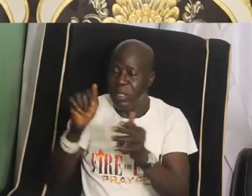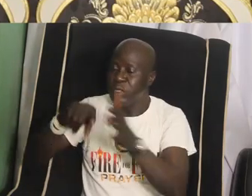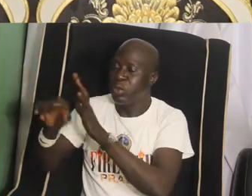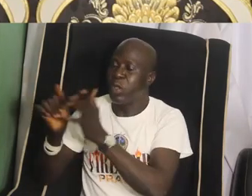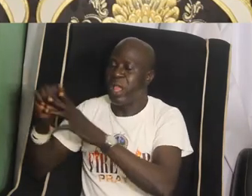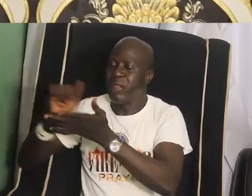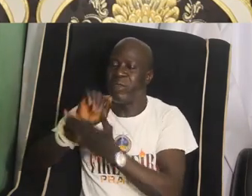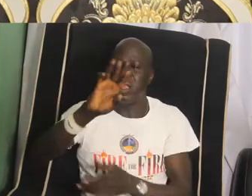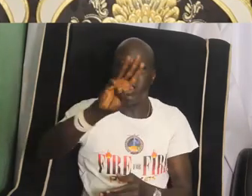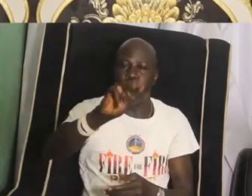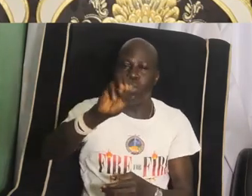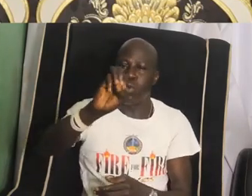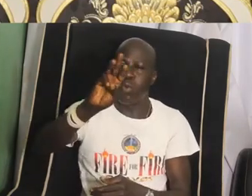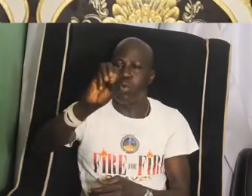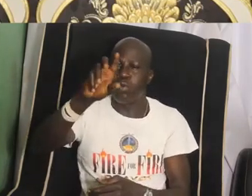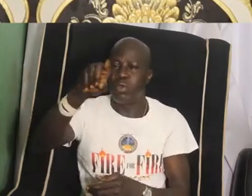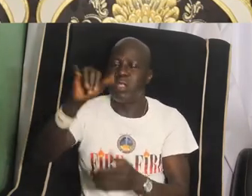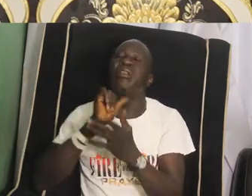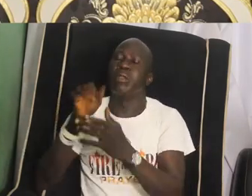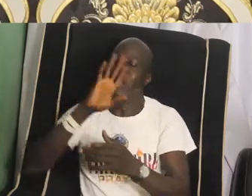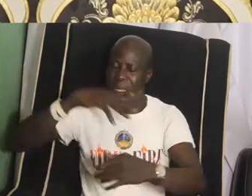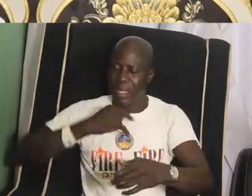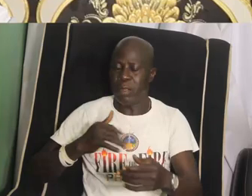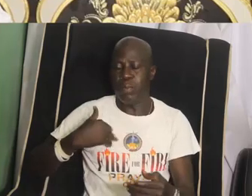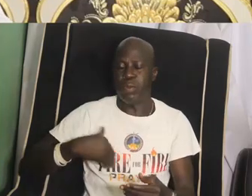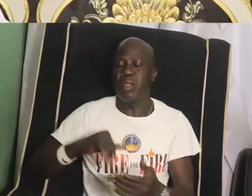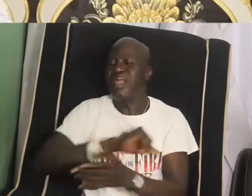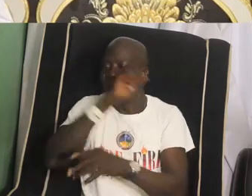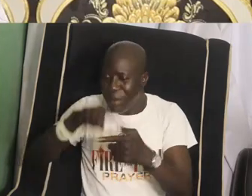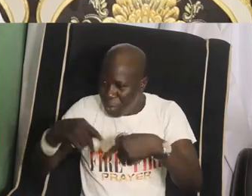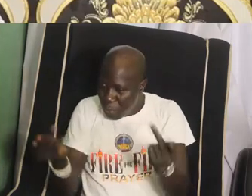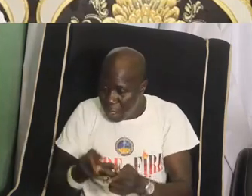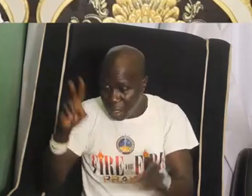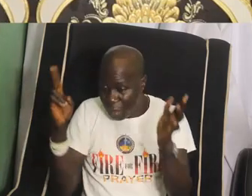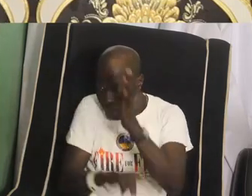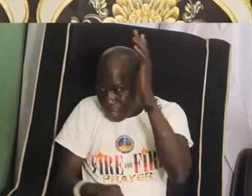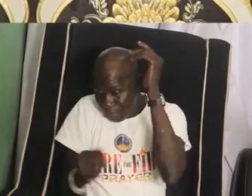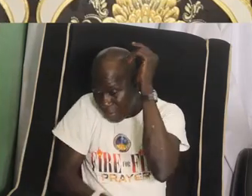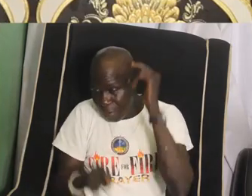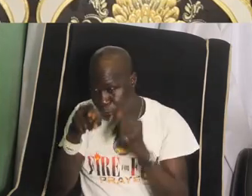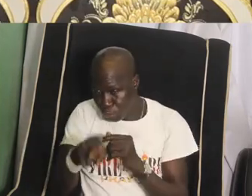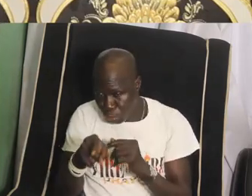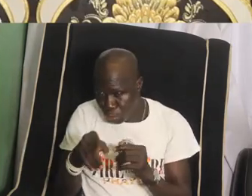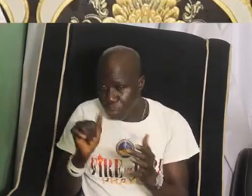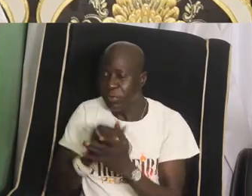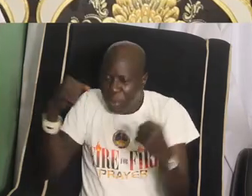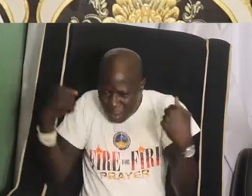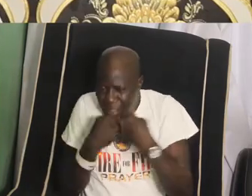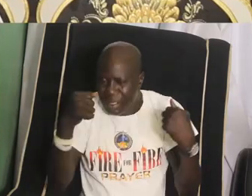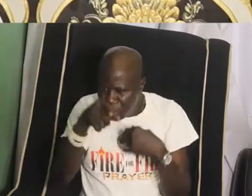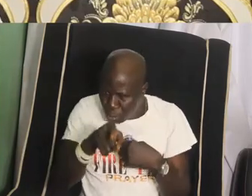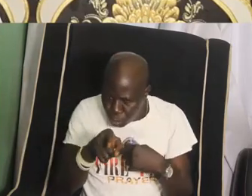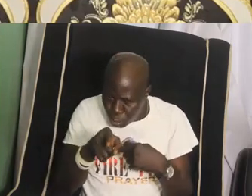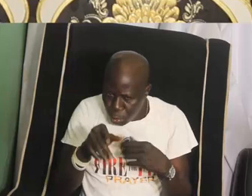The way you are there, you have scare, will not come to normal. Sorry, if it doesn't bang you. Where he slap you. Don't he hit you. Where